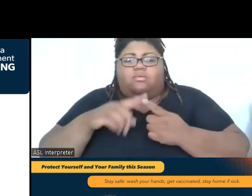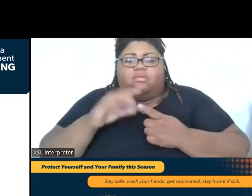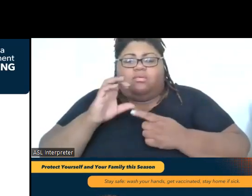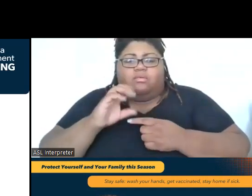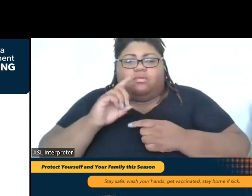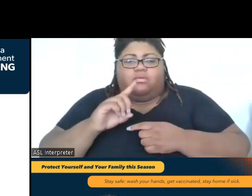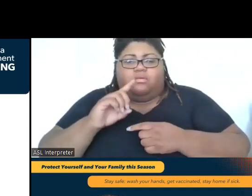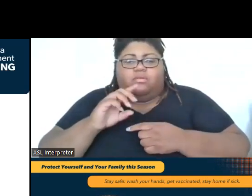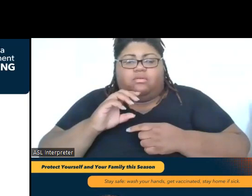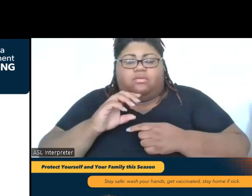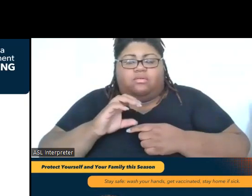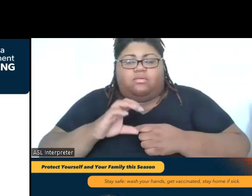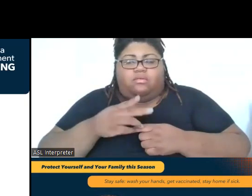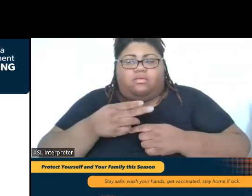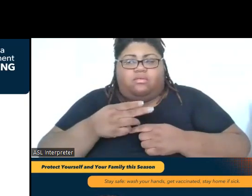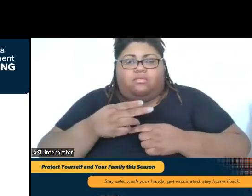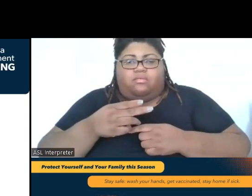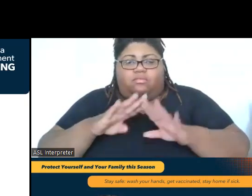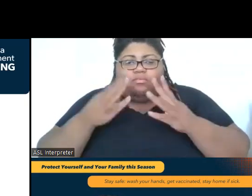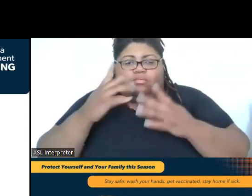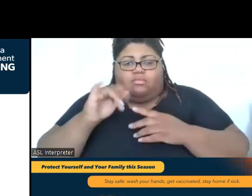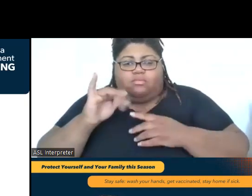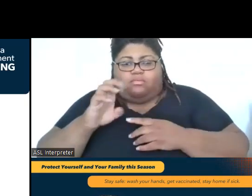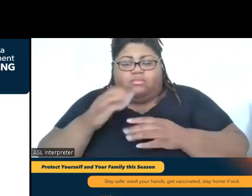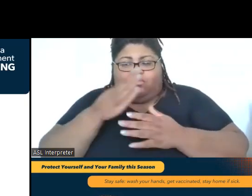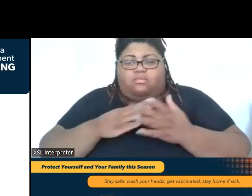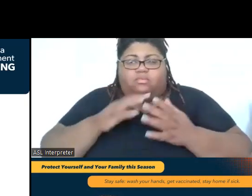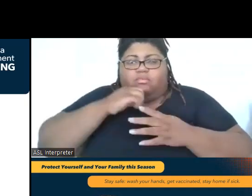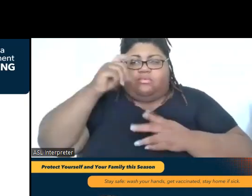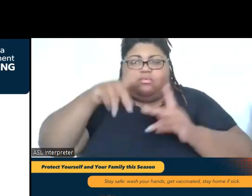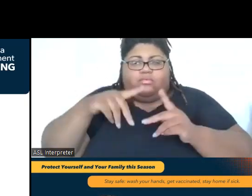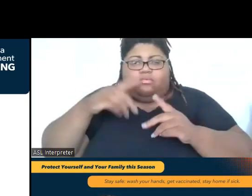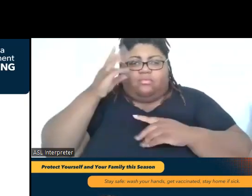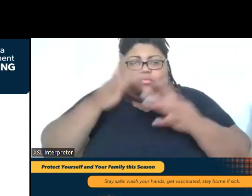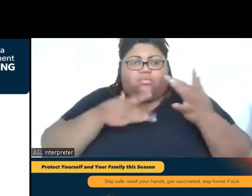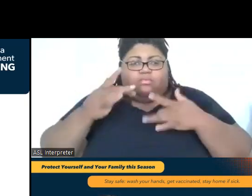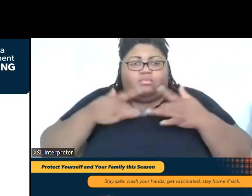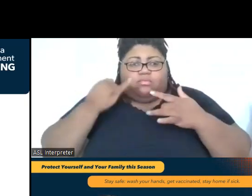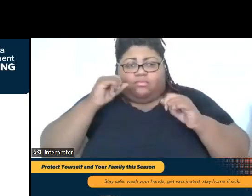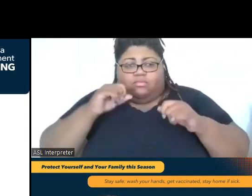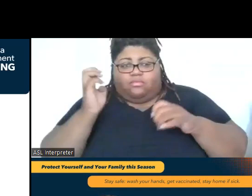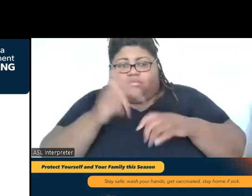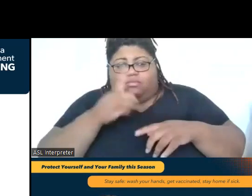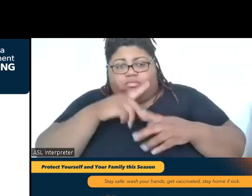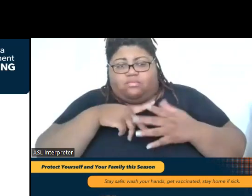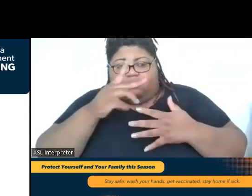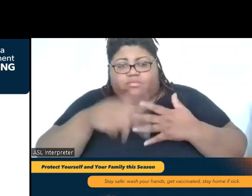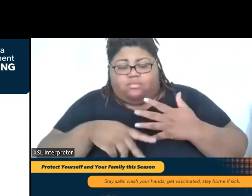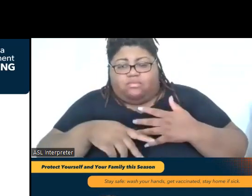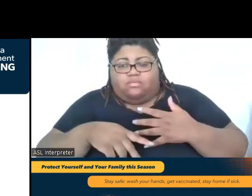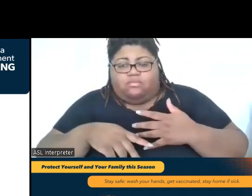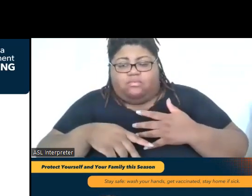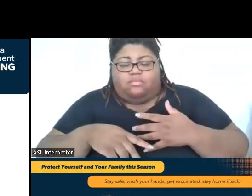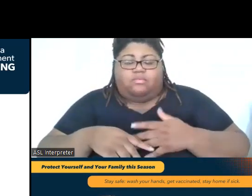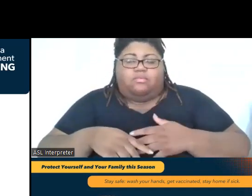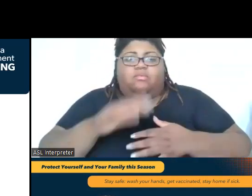day programs? Many of the elderly people are nervous about physically coming back to programs, as there are still many infections. And